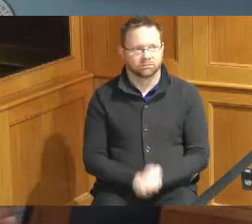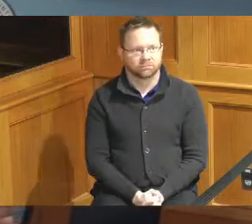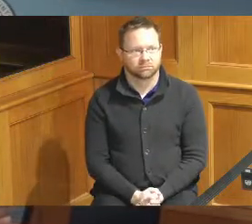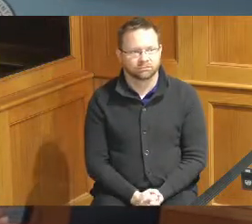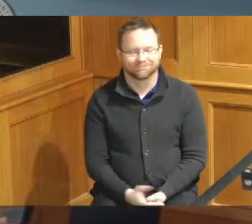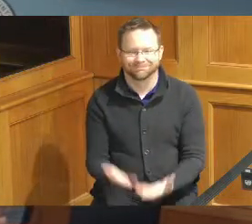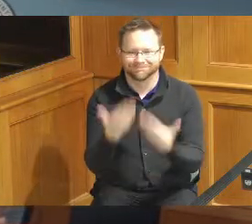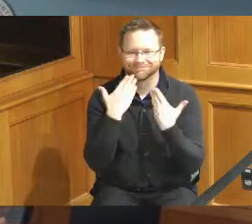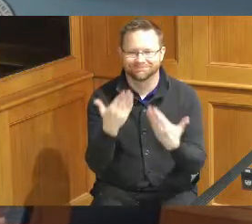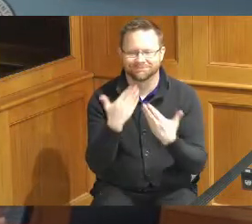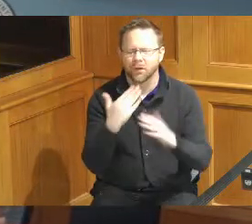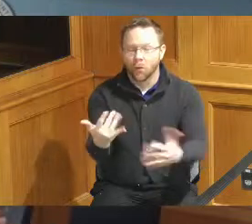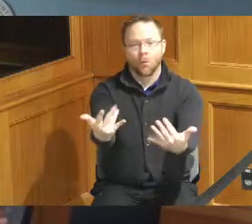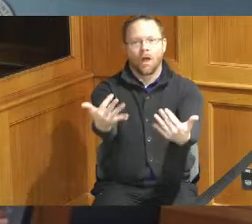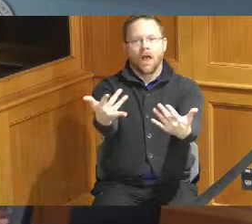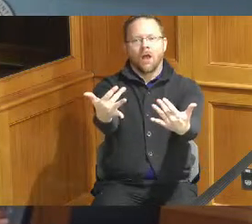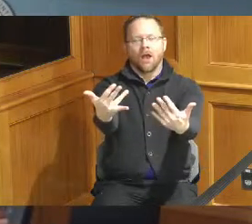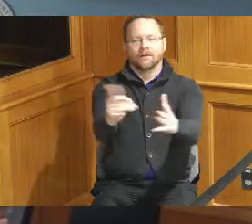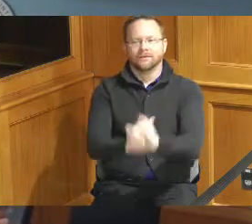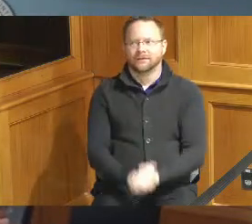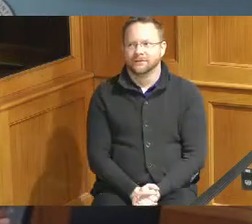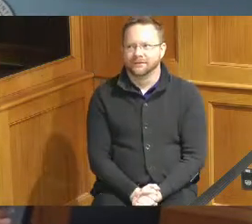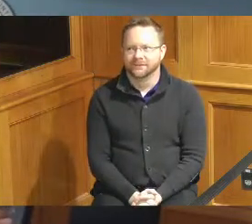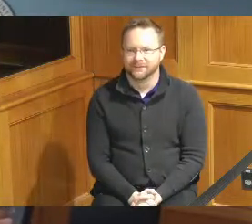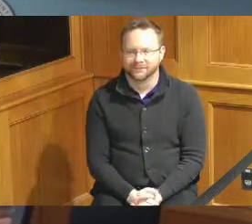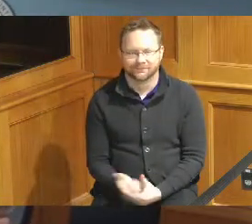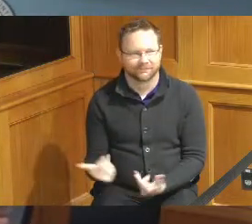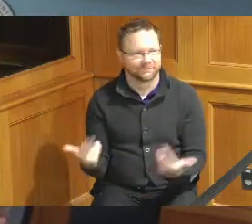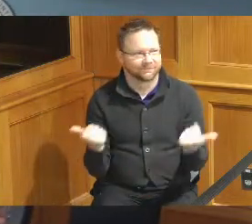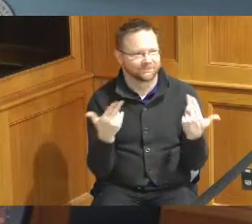Oh. Wait.